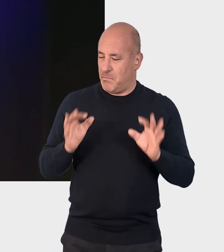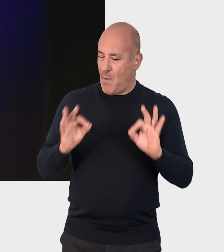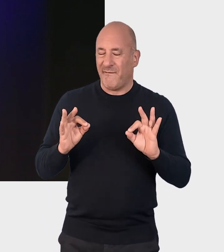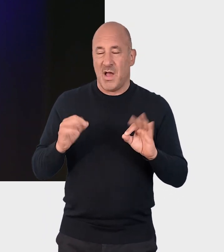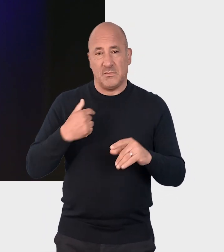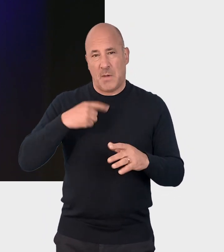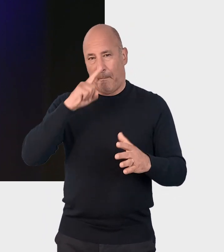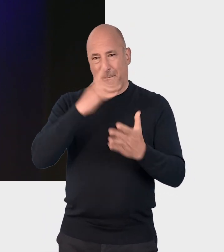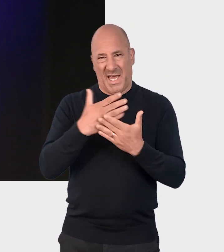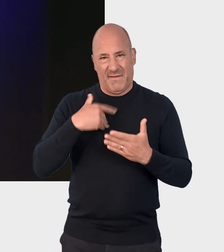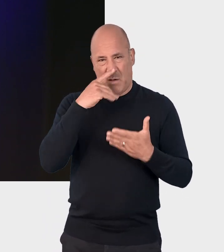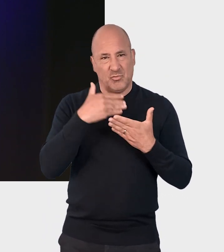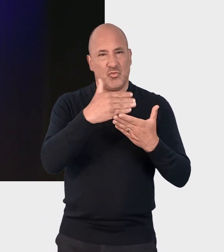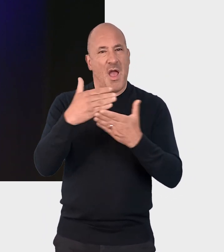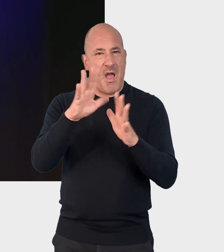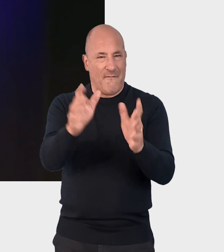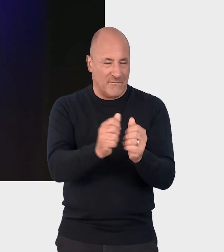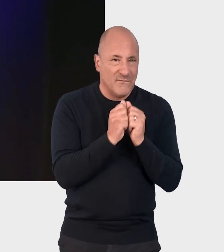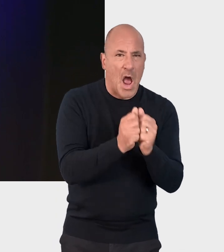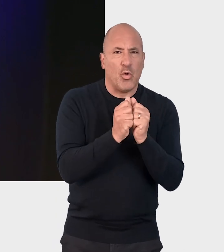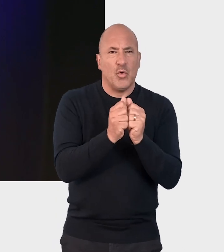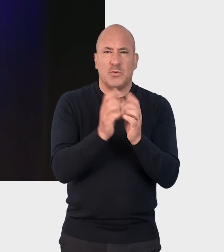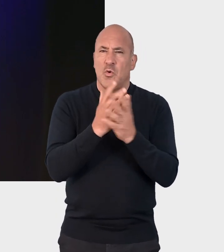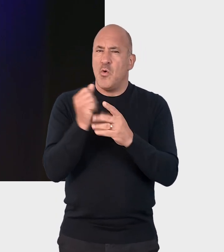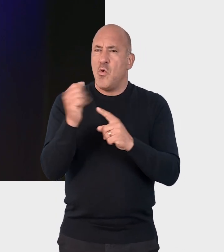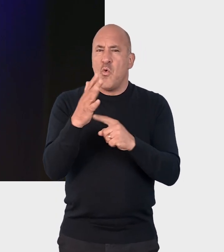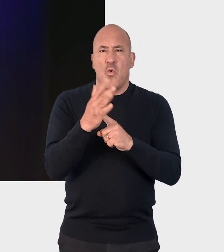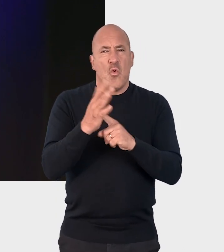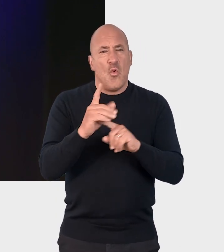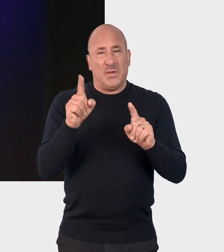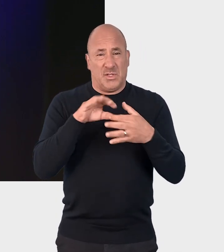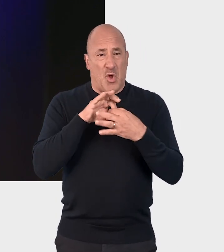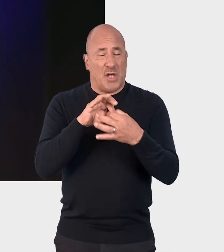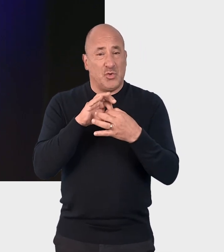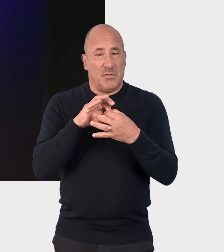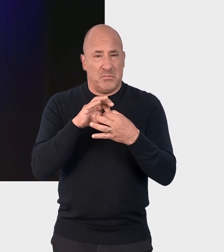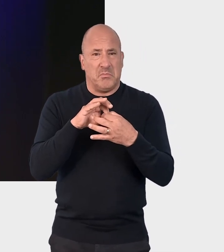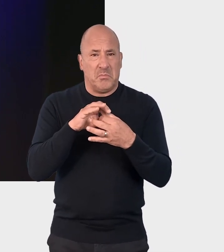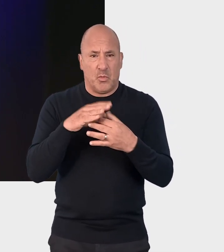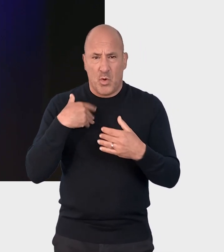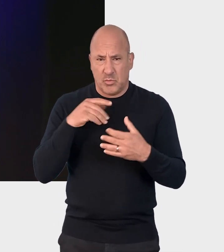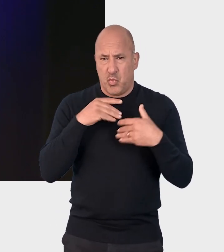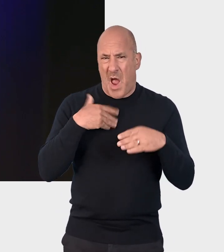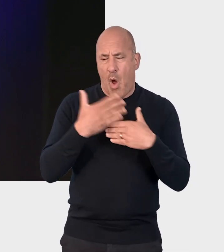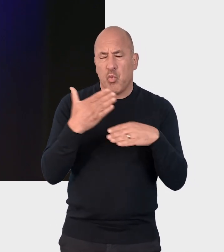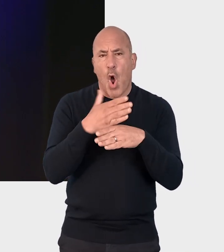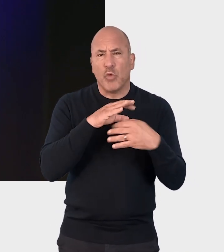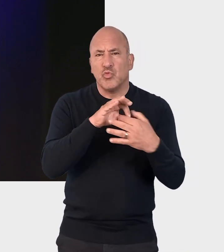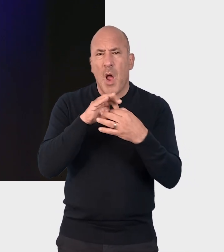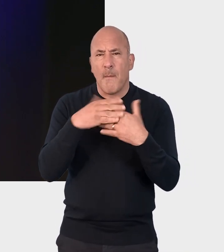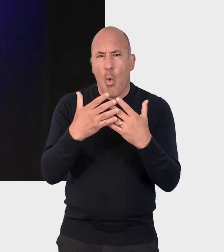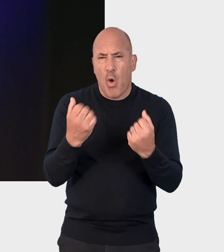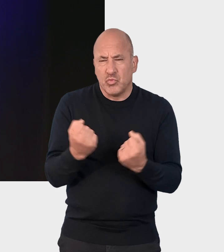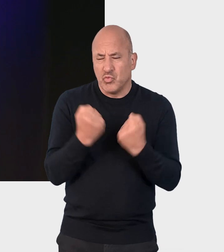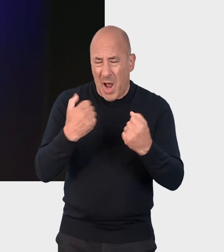Communities Conference feels like the perfect place to share my belief in the value and the absolute essentialness of